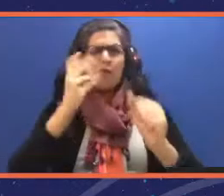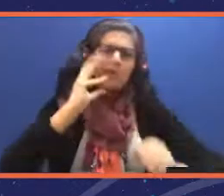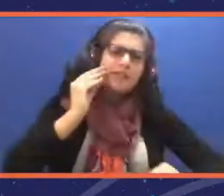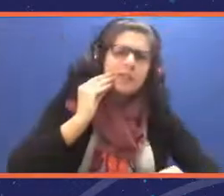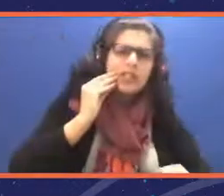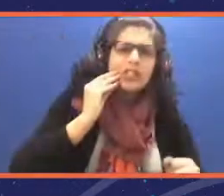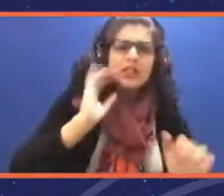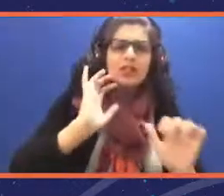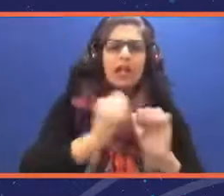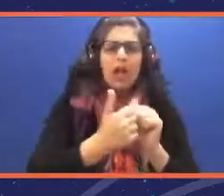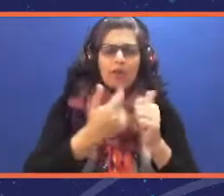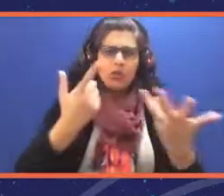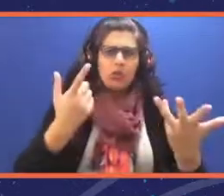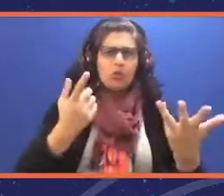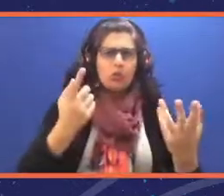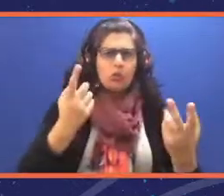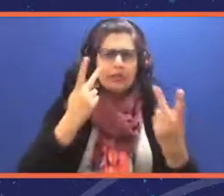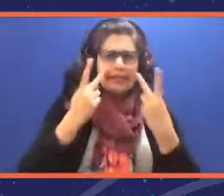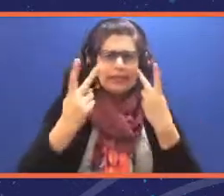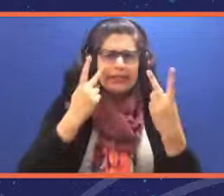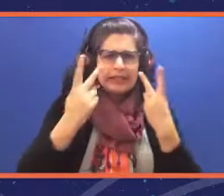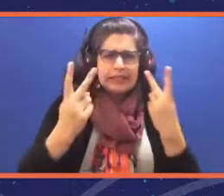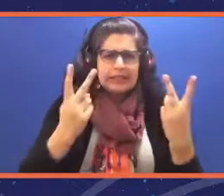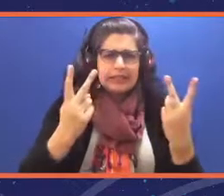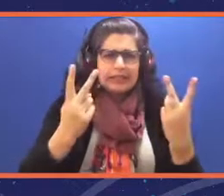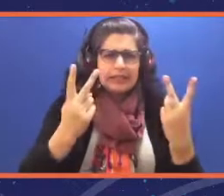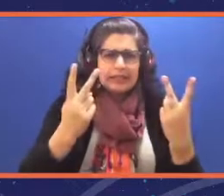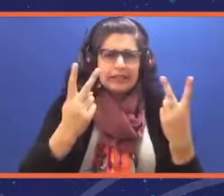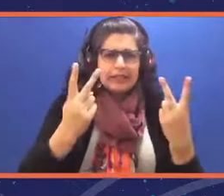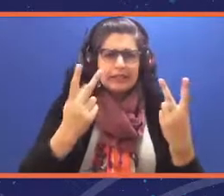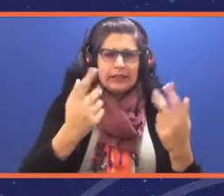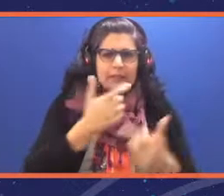be done in your community? We just want to ask folks to ruminate on that right now.